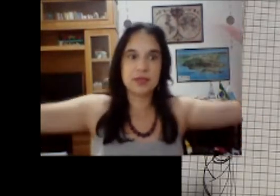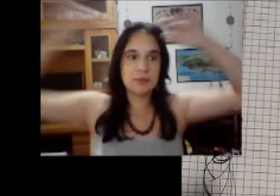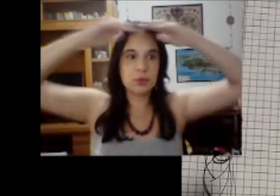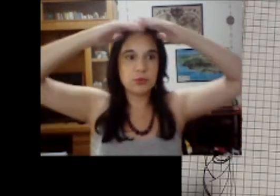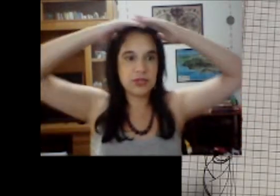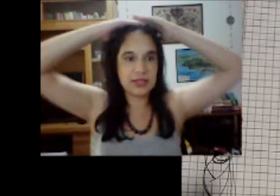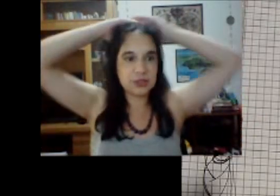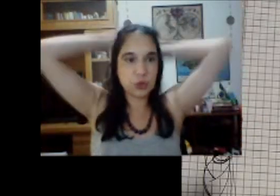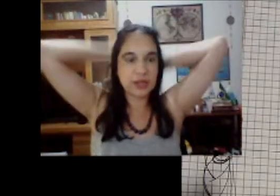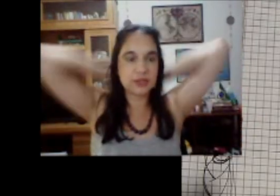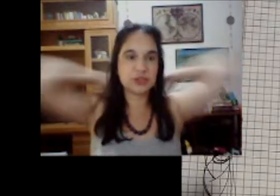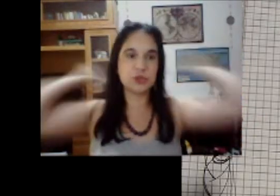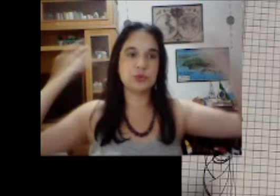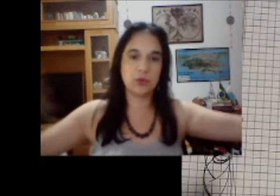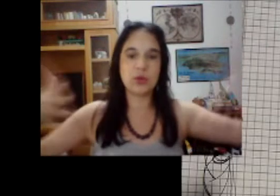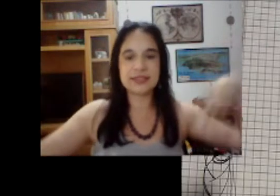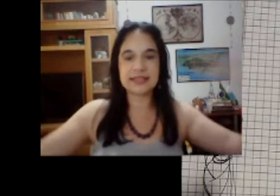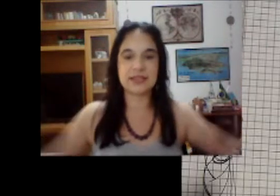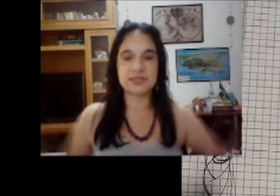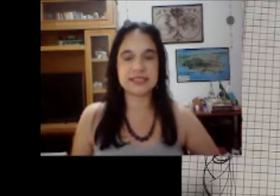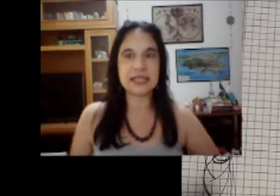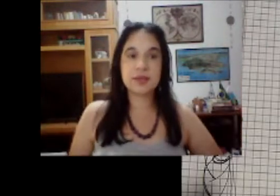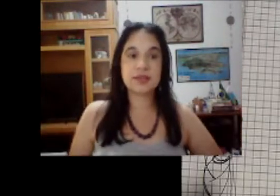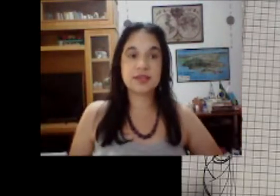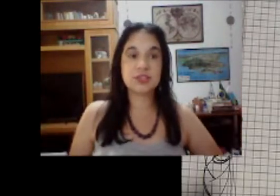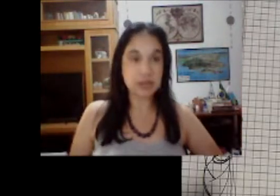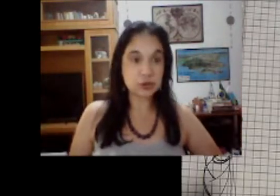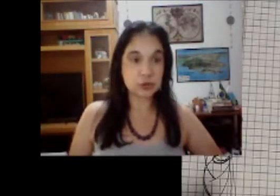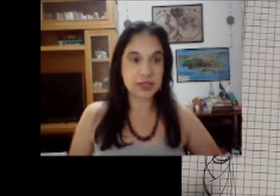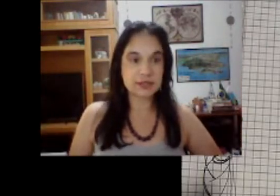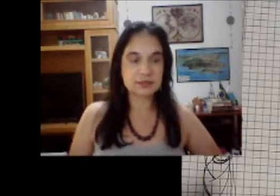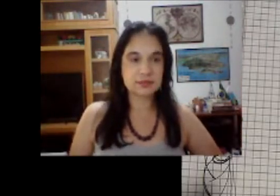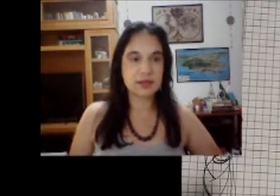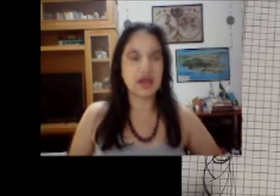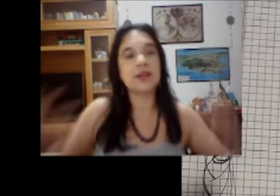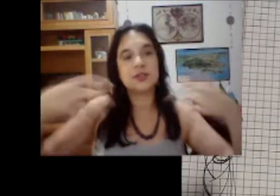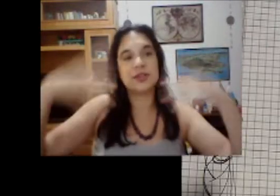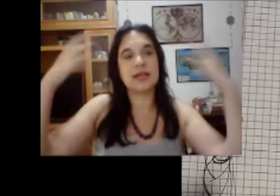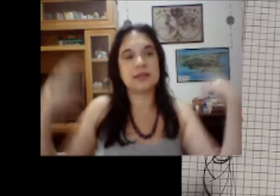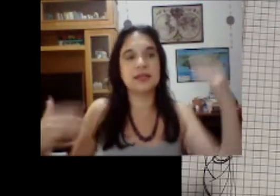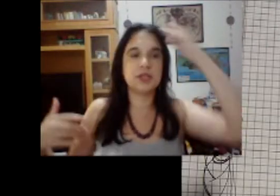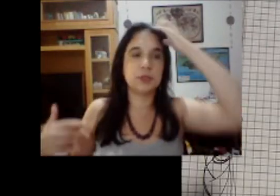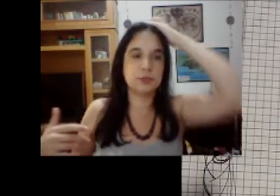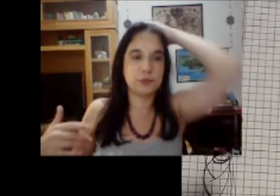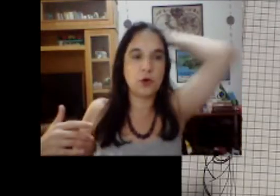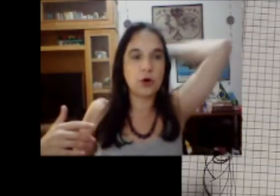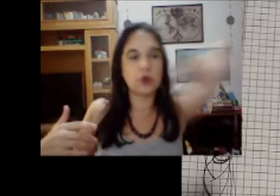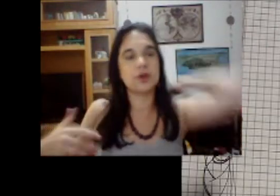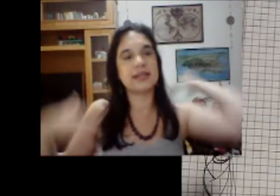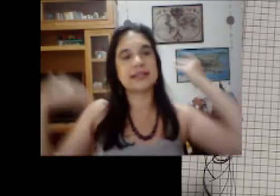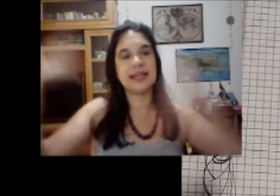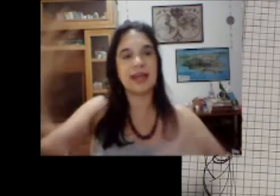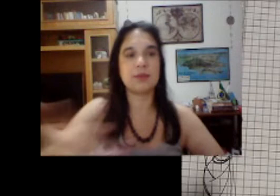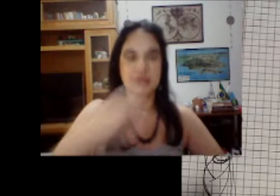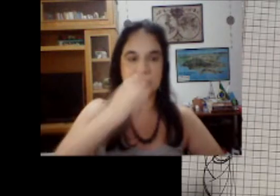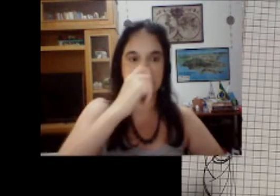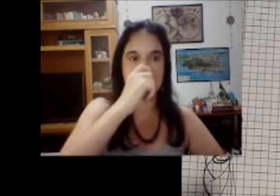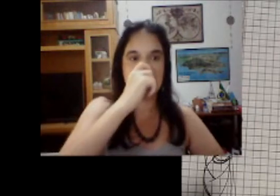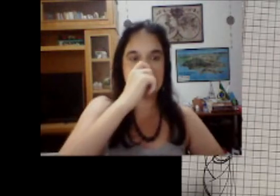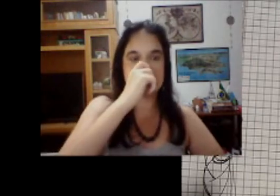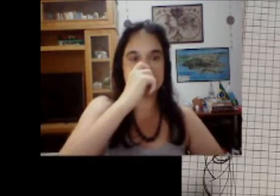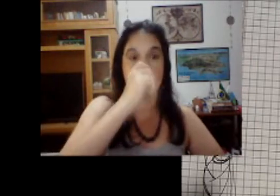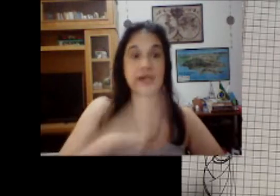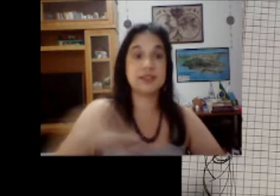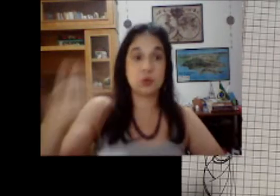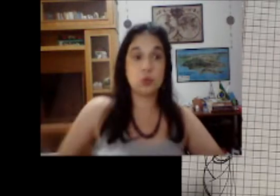them moving each one to one side of the city, the gentry, either that lived here before or that came here